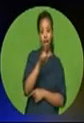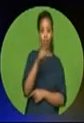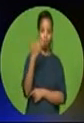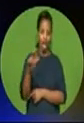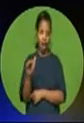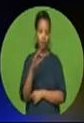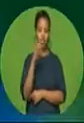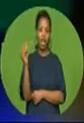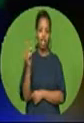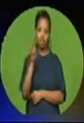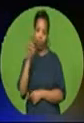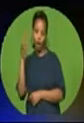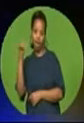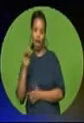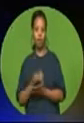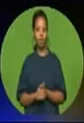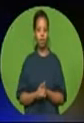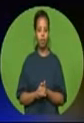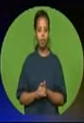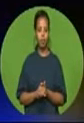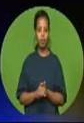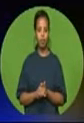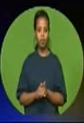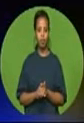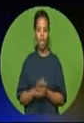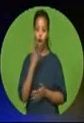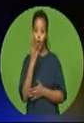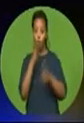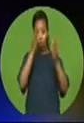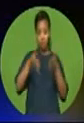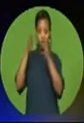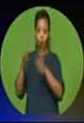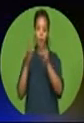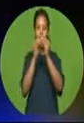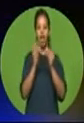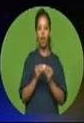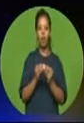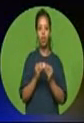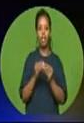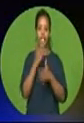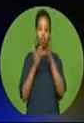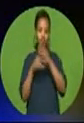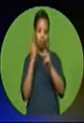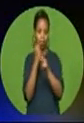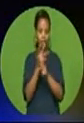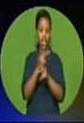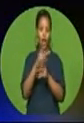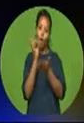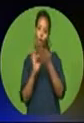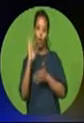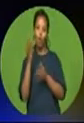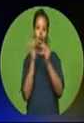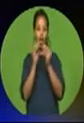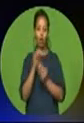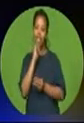half and a right half. In a 4-column account, the standard form of